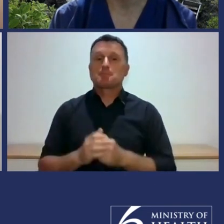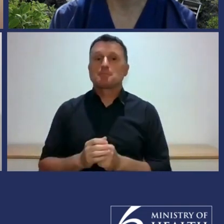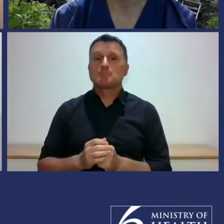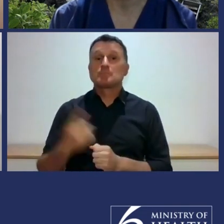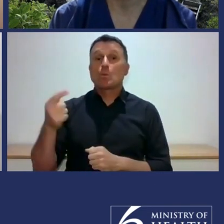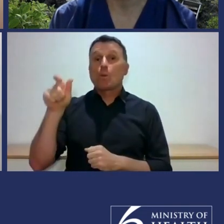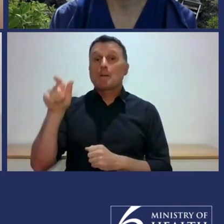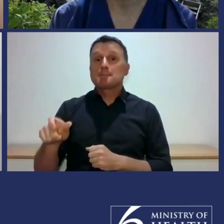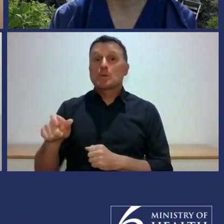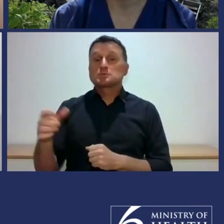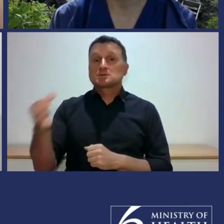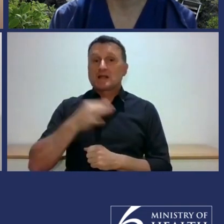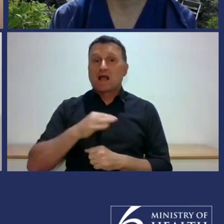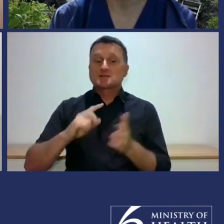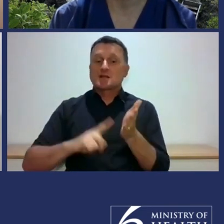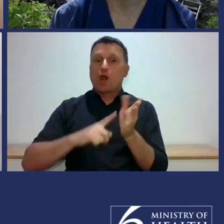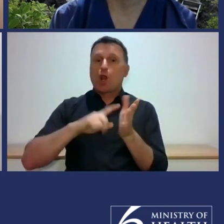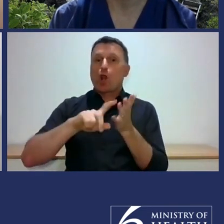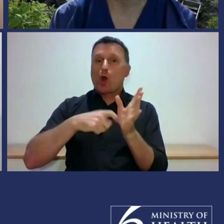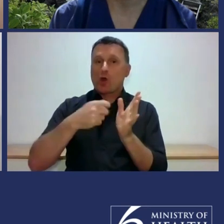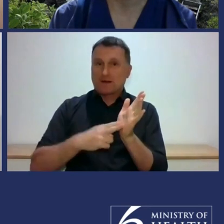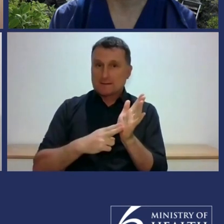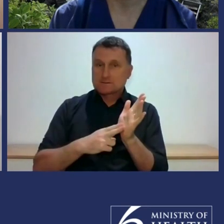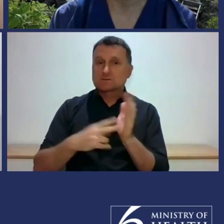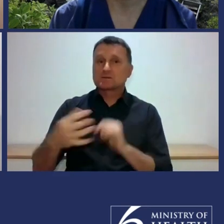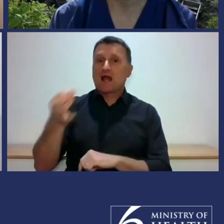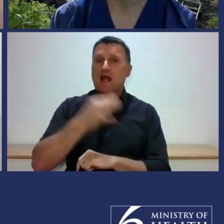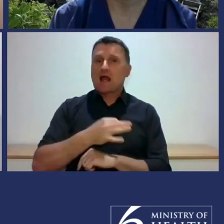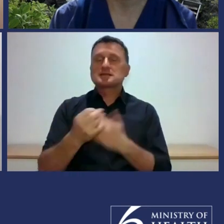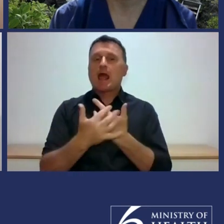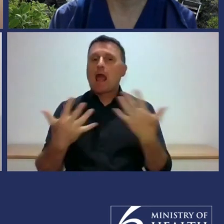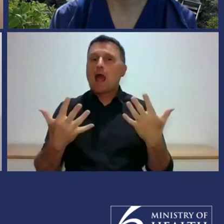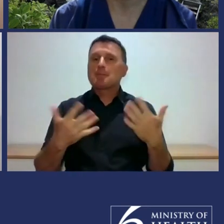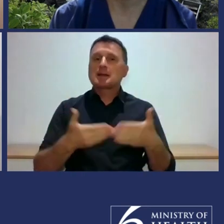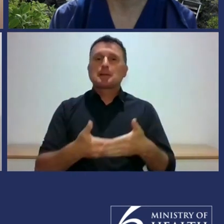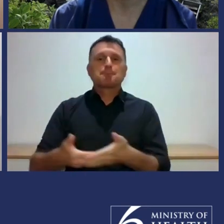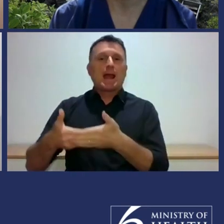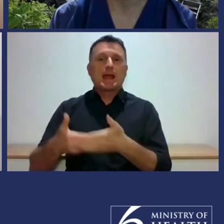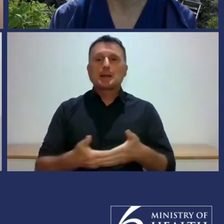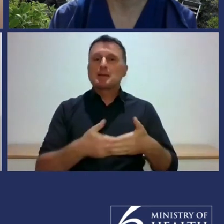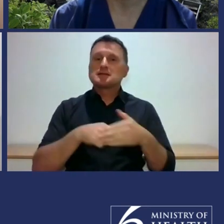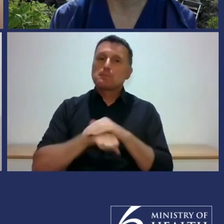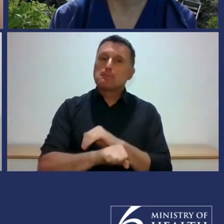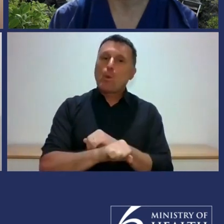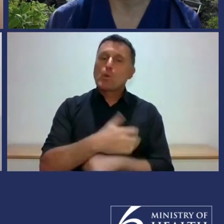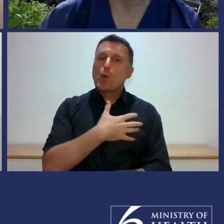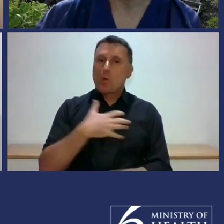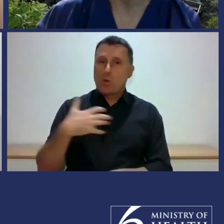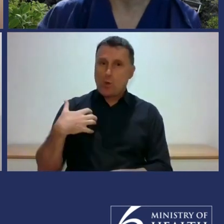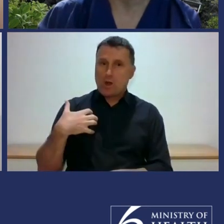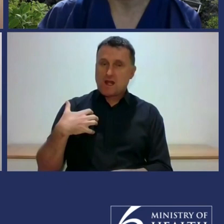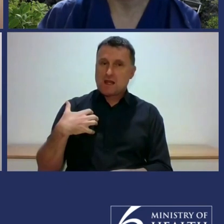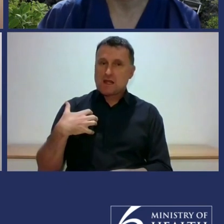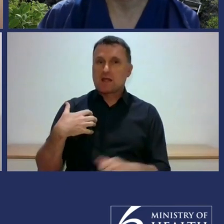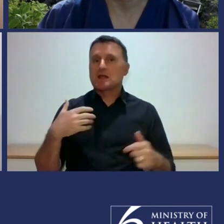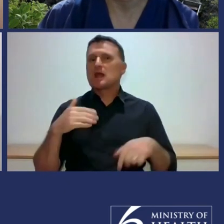for you, Chris, or you, Kara, how many babies were born early due to COVID in mum. So your